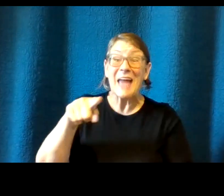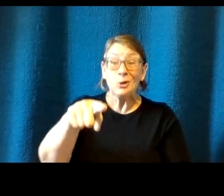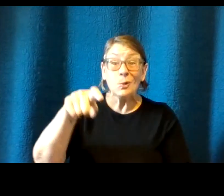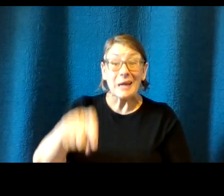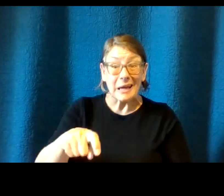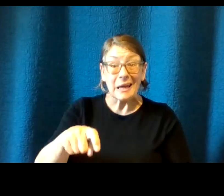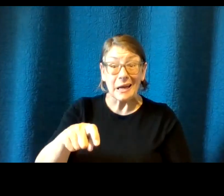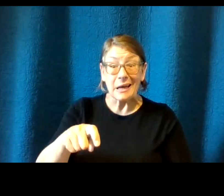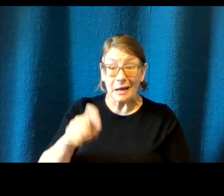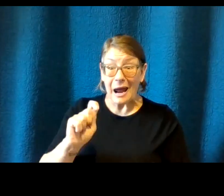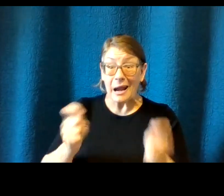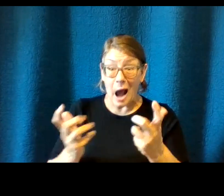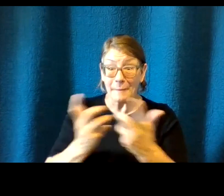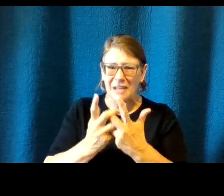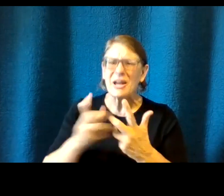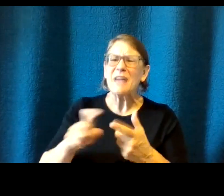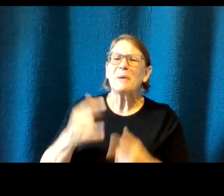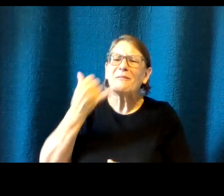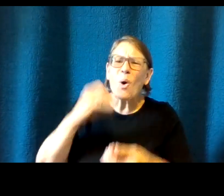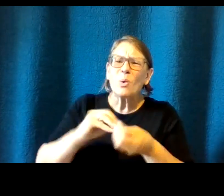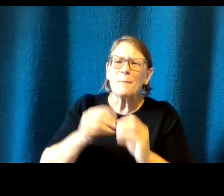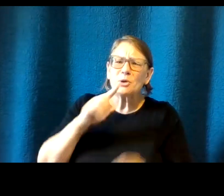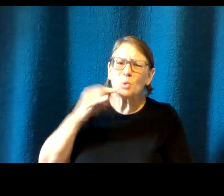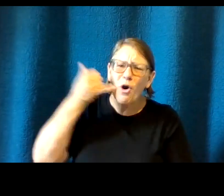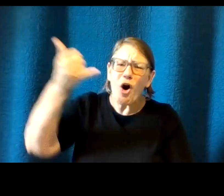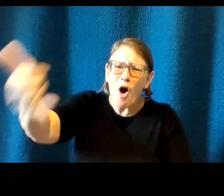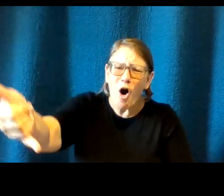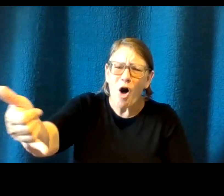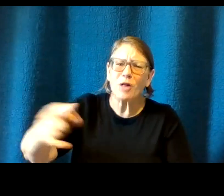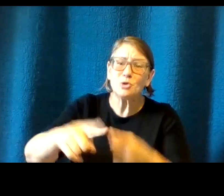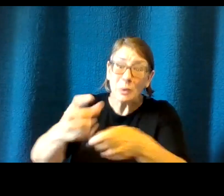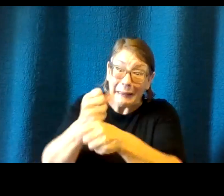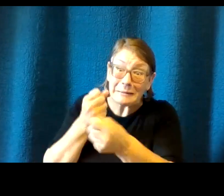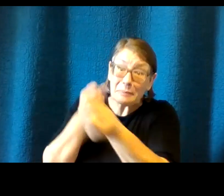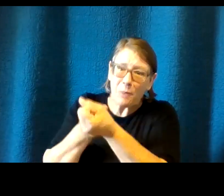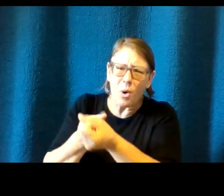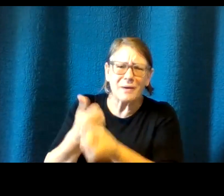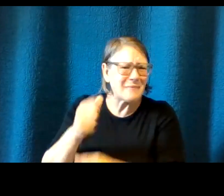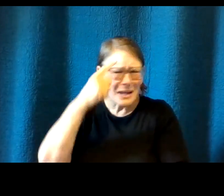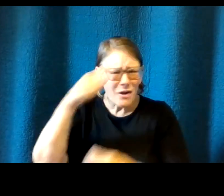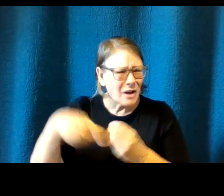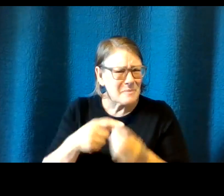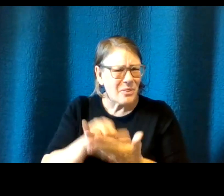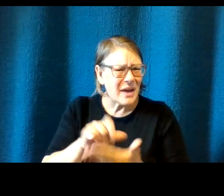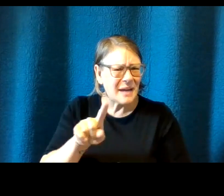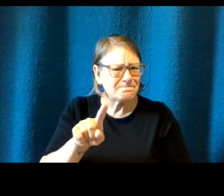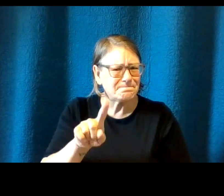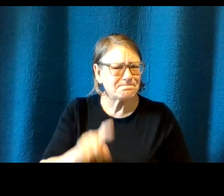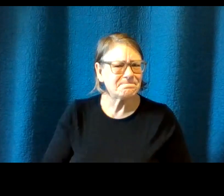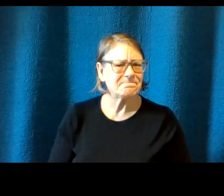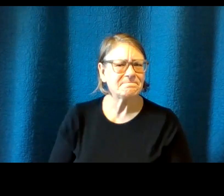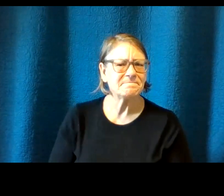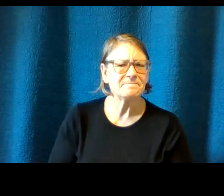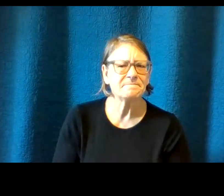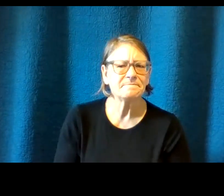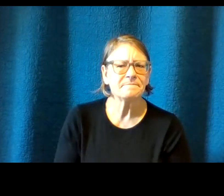number that somebody can reach out to for that support. So anybody have any thoughts on that topic?